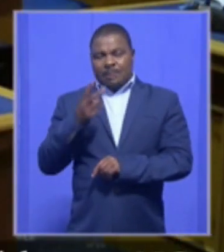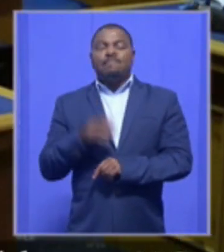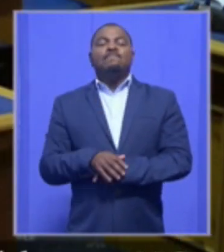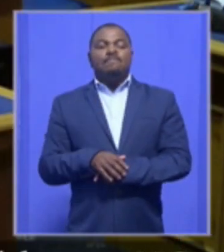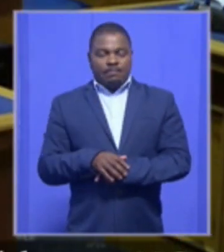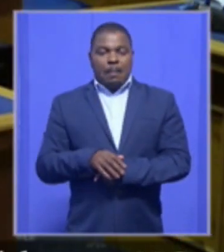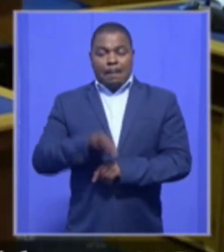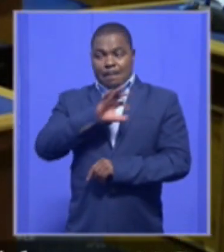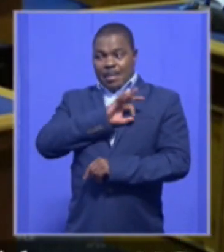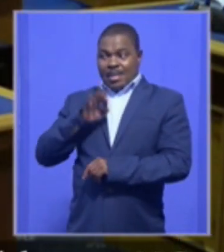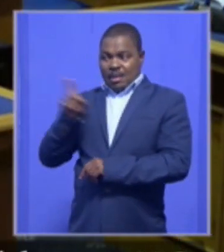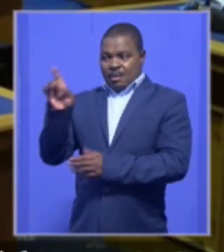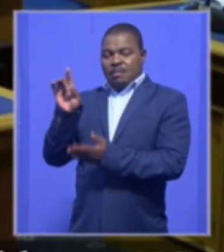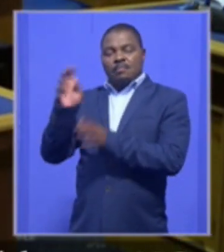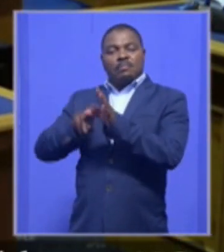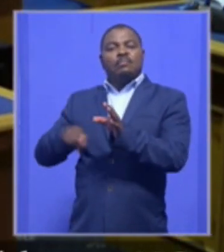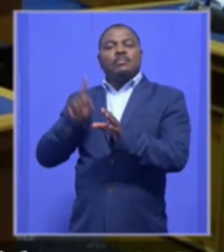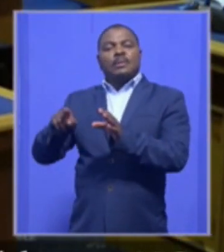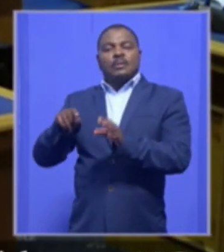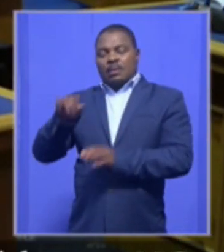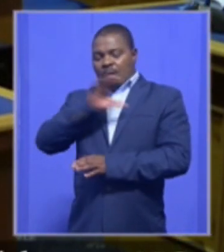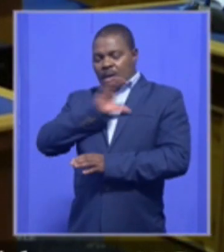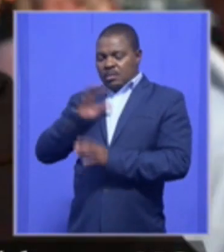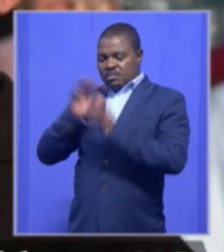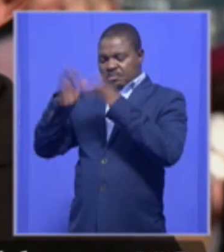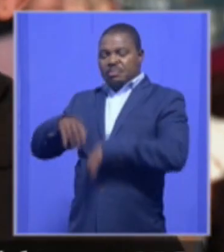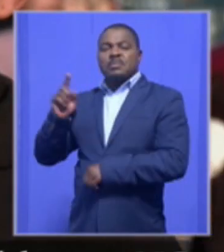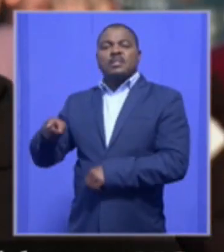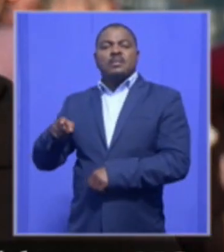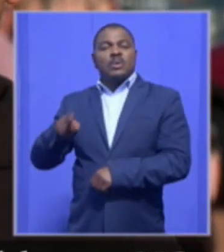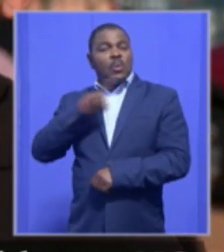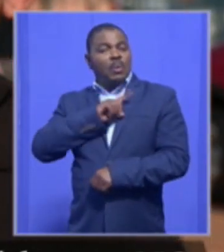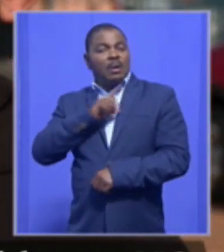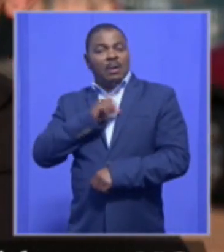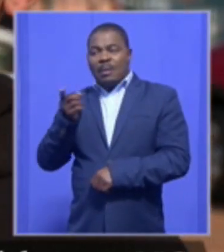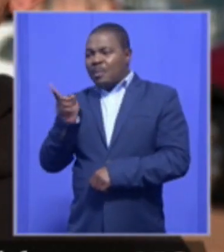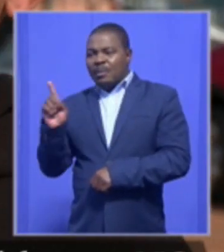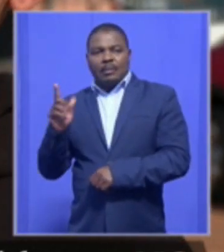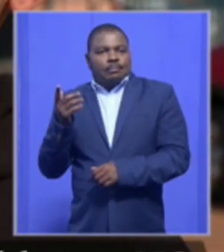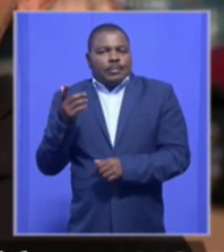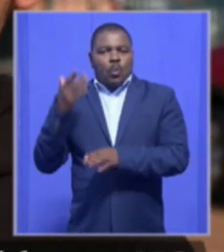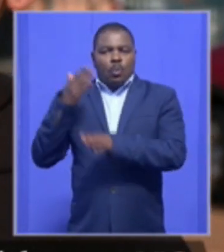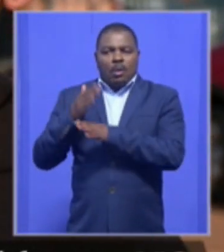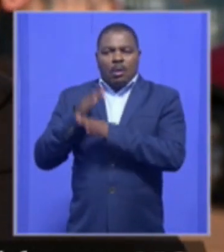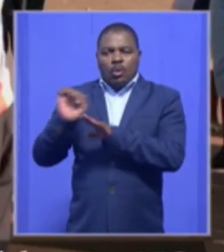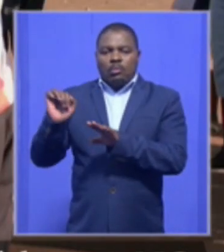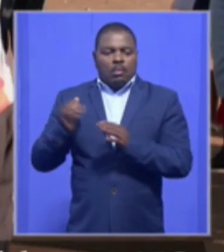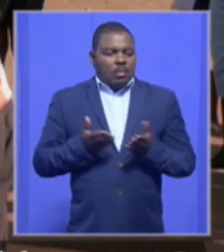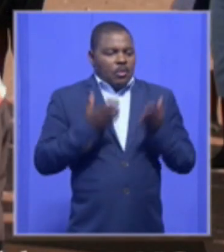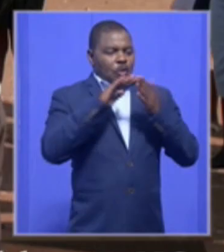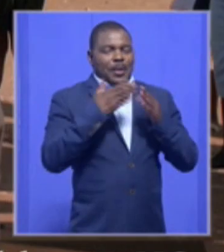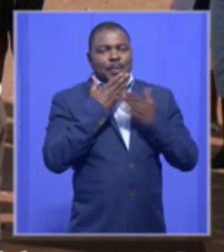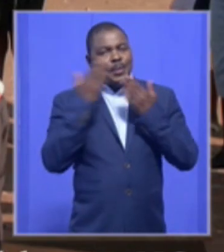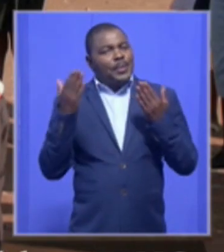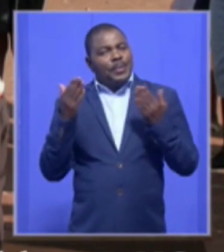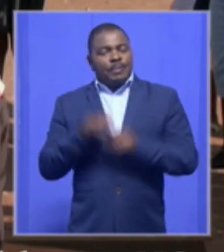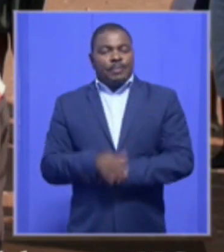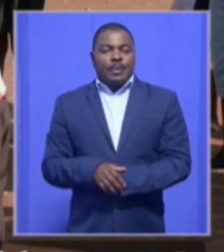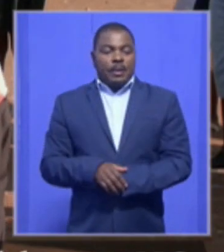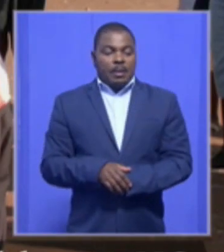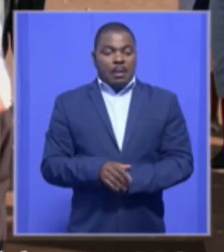the mayor must step down. Council must be disbanded because they are not fulfilling their obligations to the community. Ba hlalosa ha